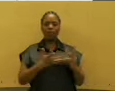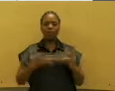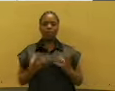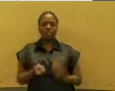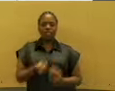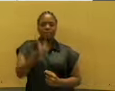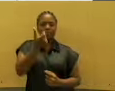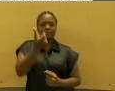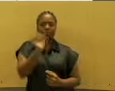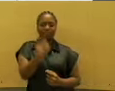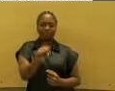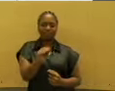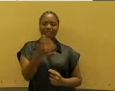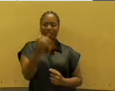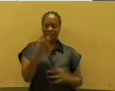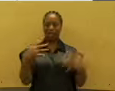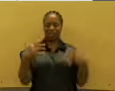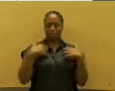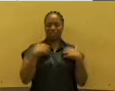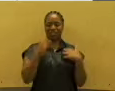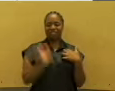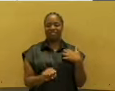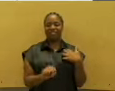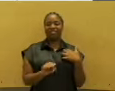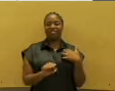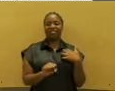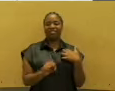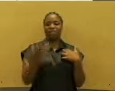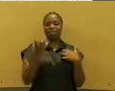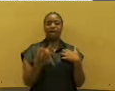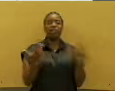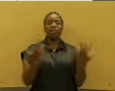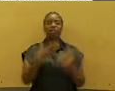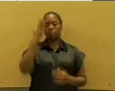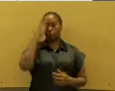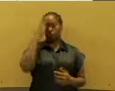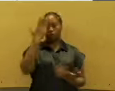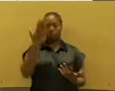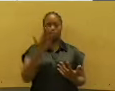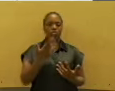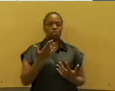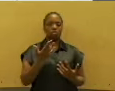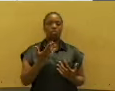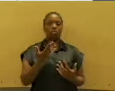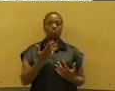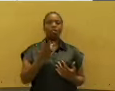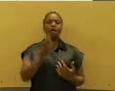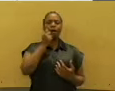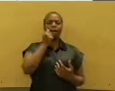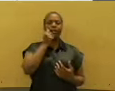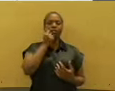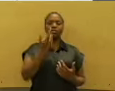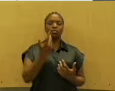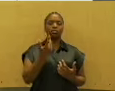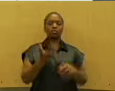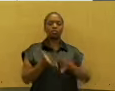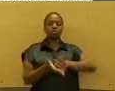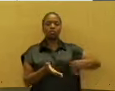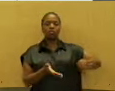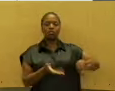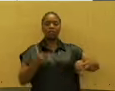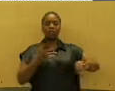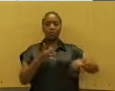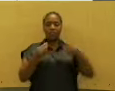universities. There is a growing concern, there is a known concern, that men tend to be excluded from